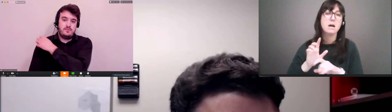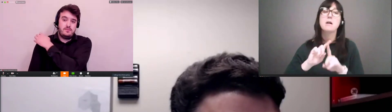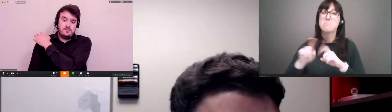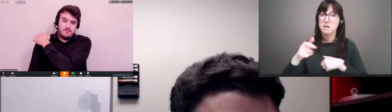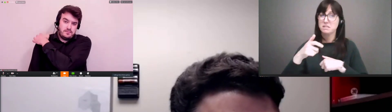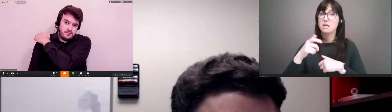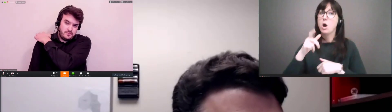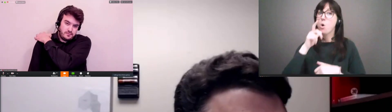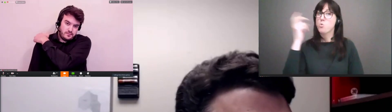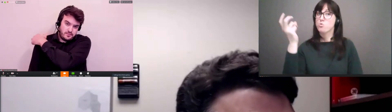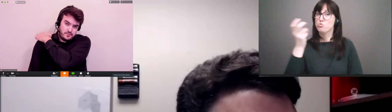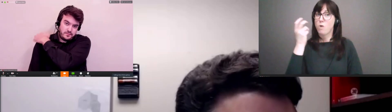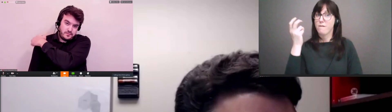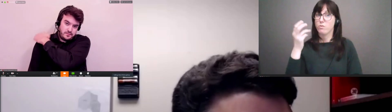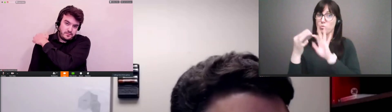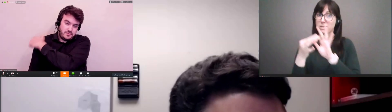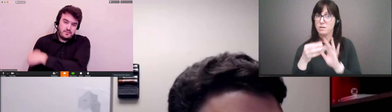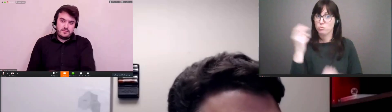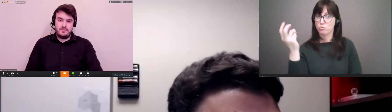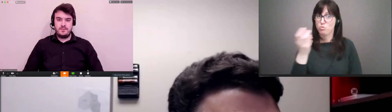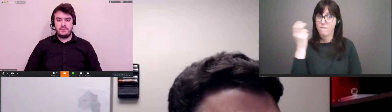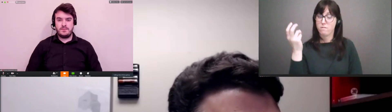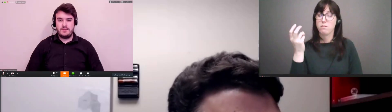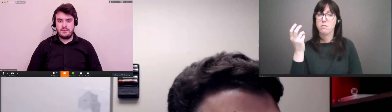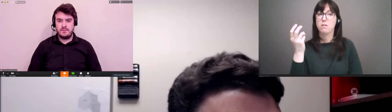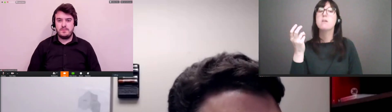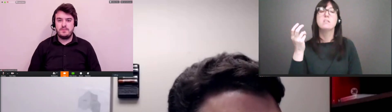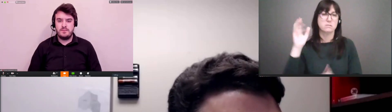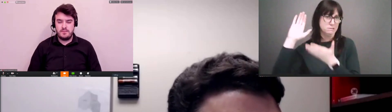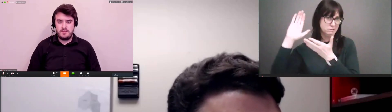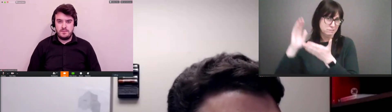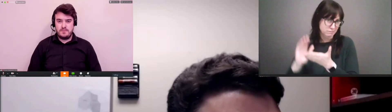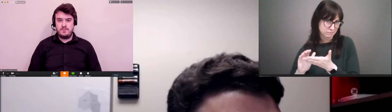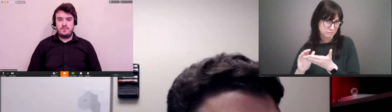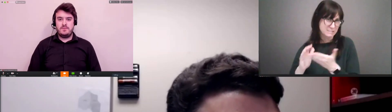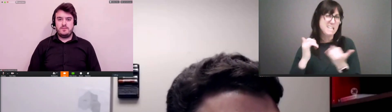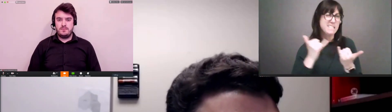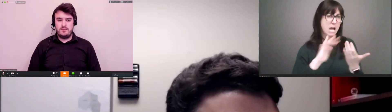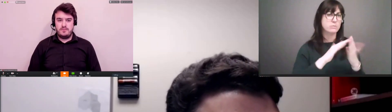travel related, as you would anticipate, have been diminishing.